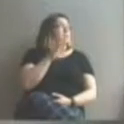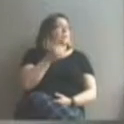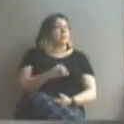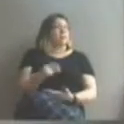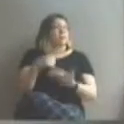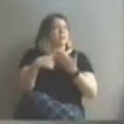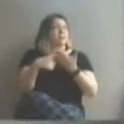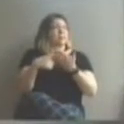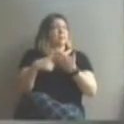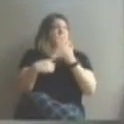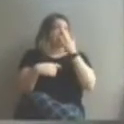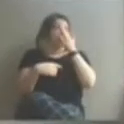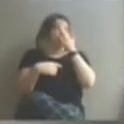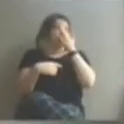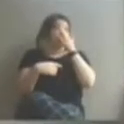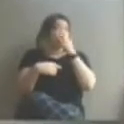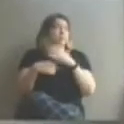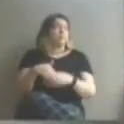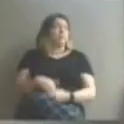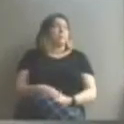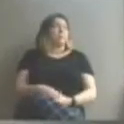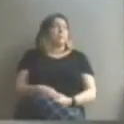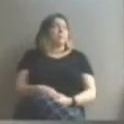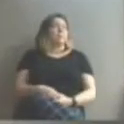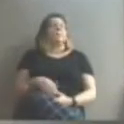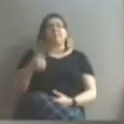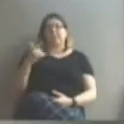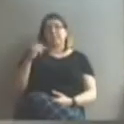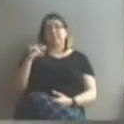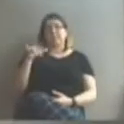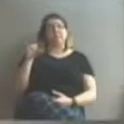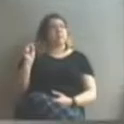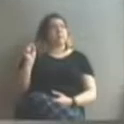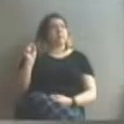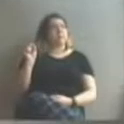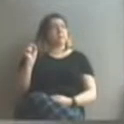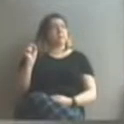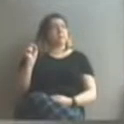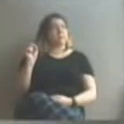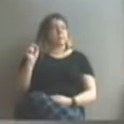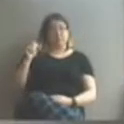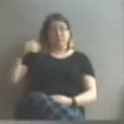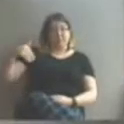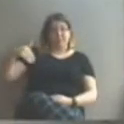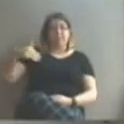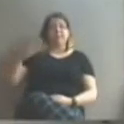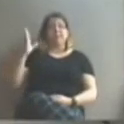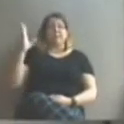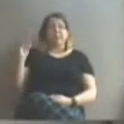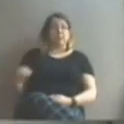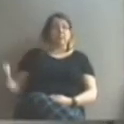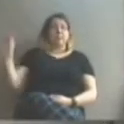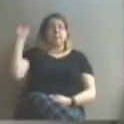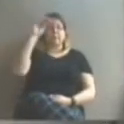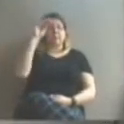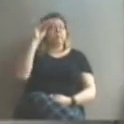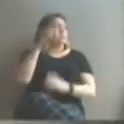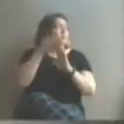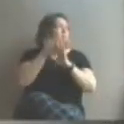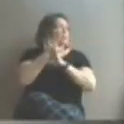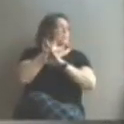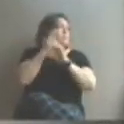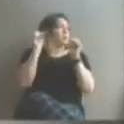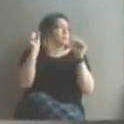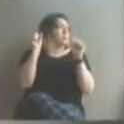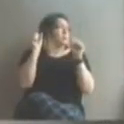discussion? Discussion by Member Geese. Is it too late to move our speaker ahead of our superintendent's report? Let's